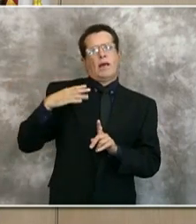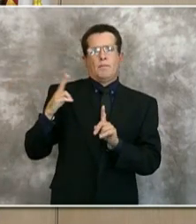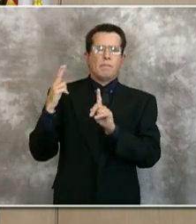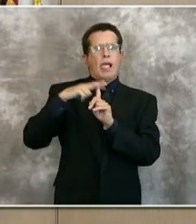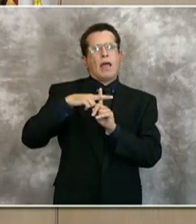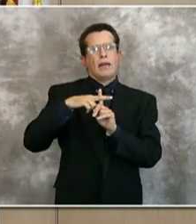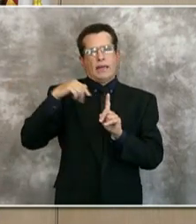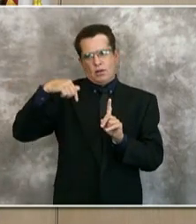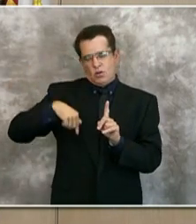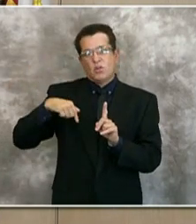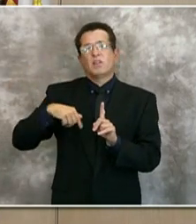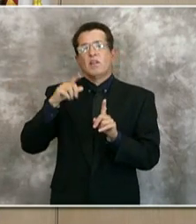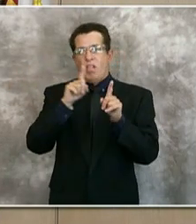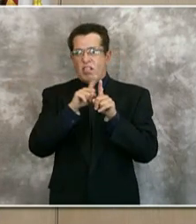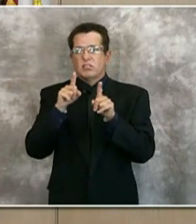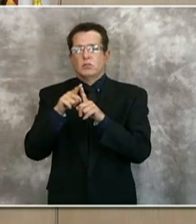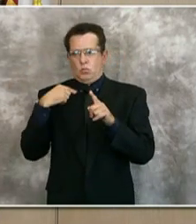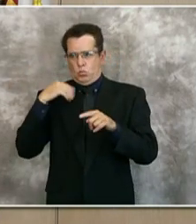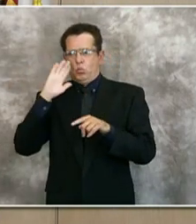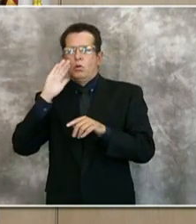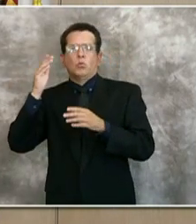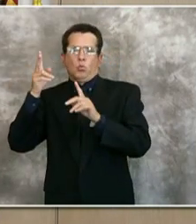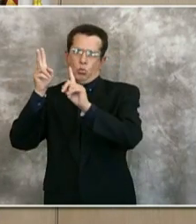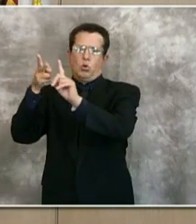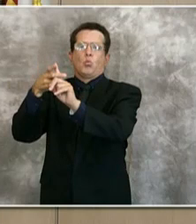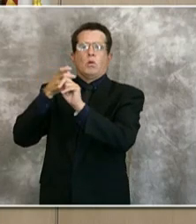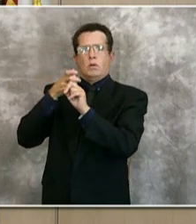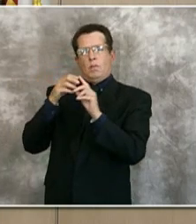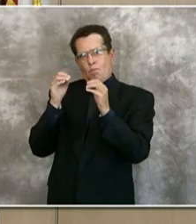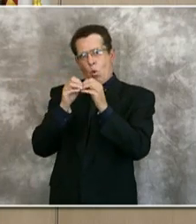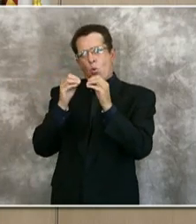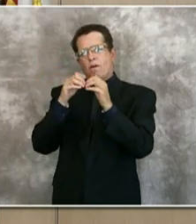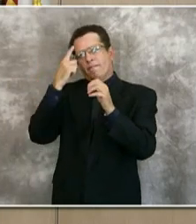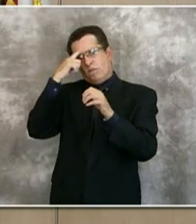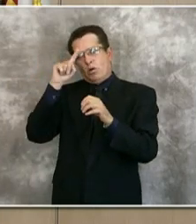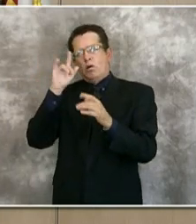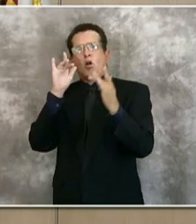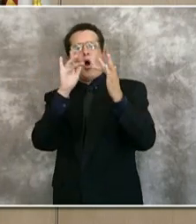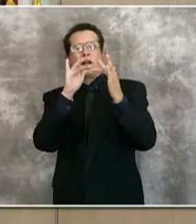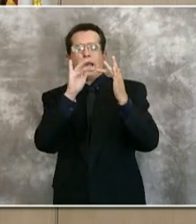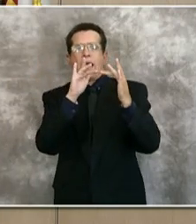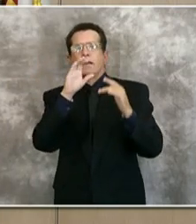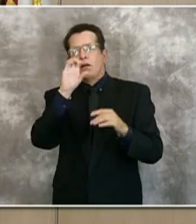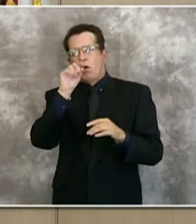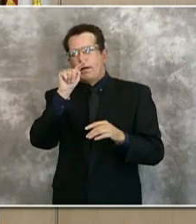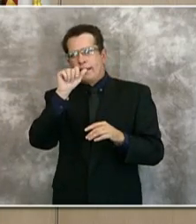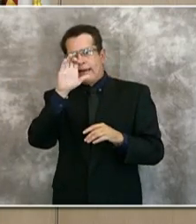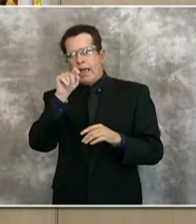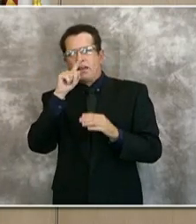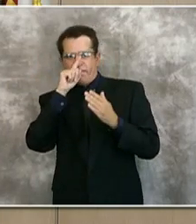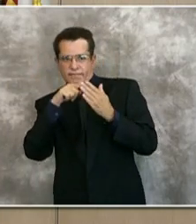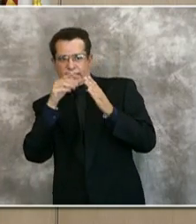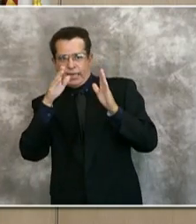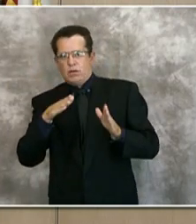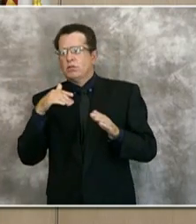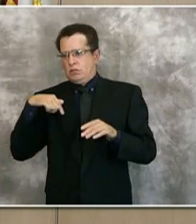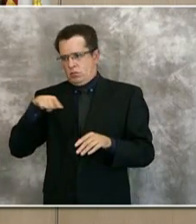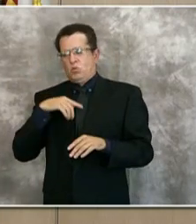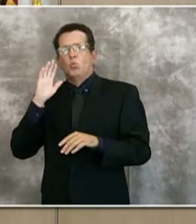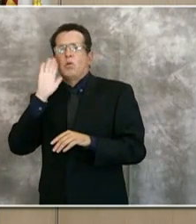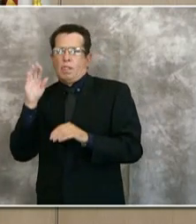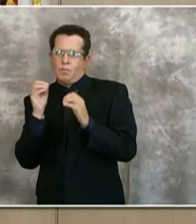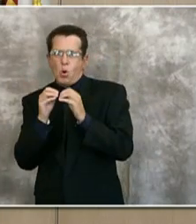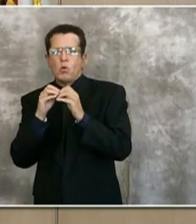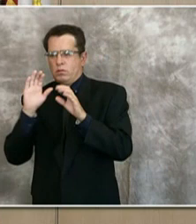also continuing to recruit for contact investigators, as well as teams to go out and